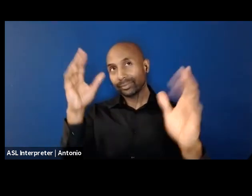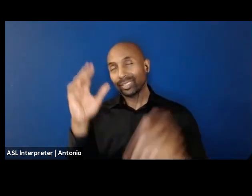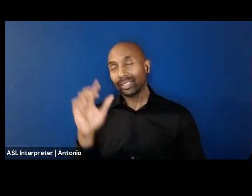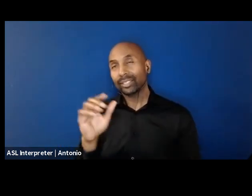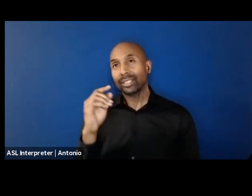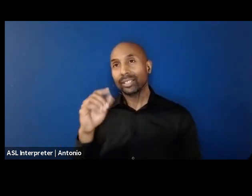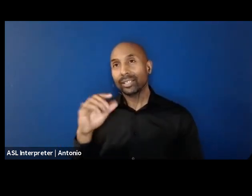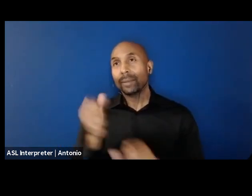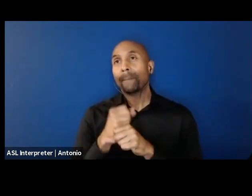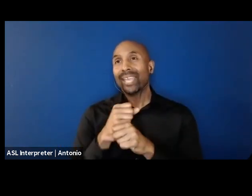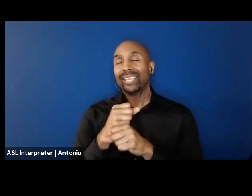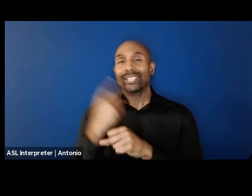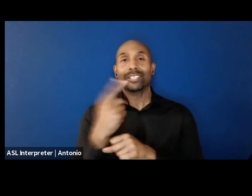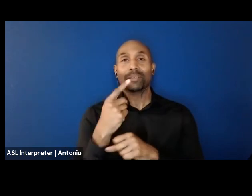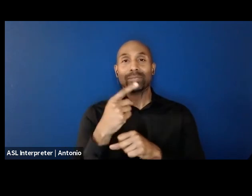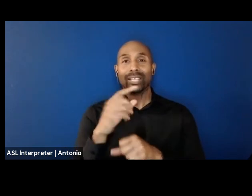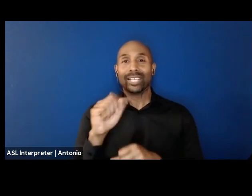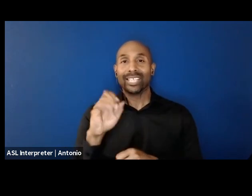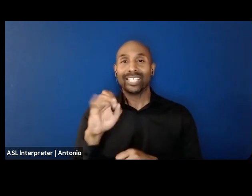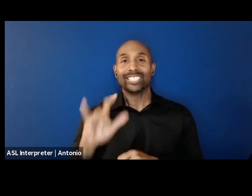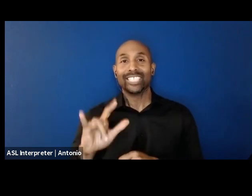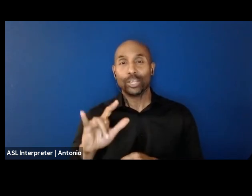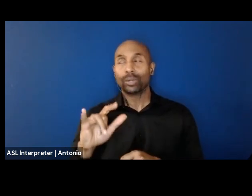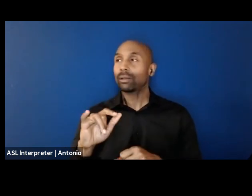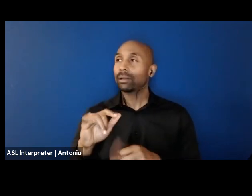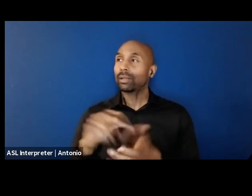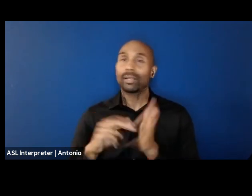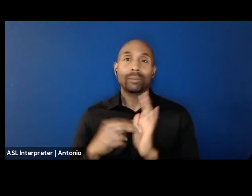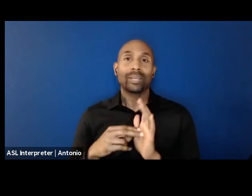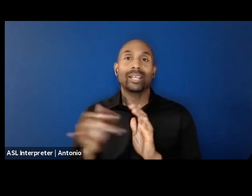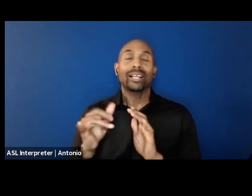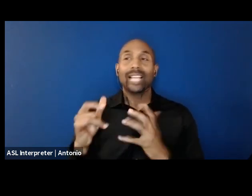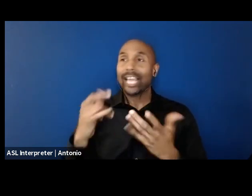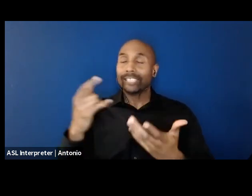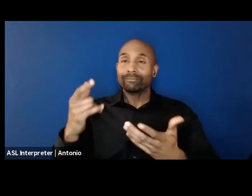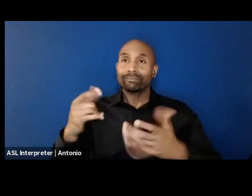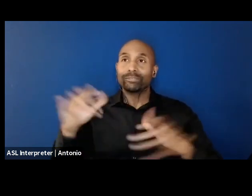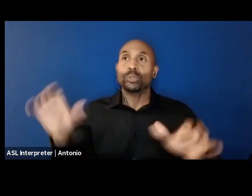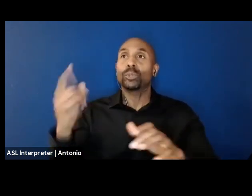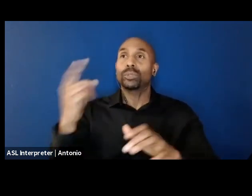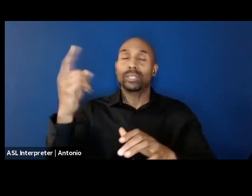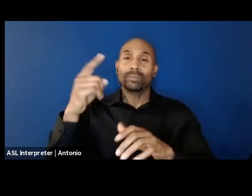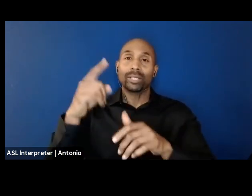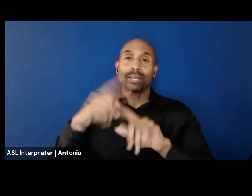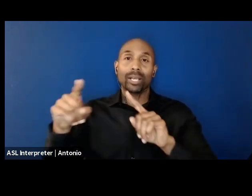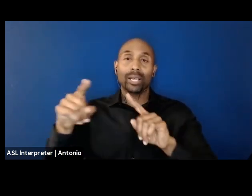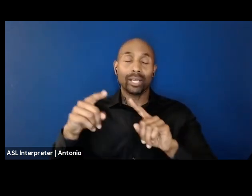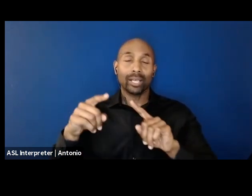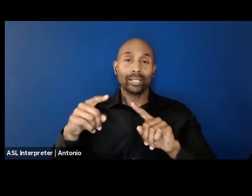Point plotted with curvature to give time a there before it got there aspect,